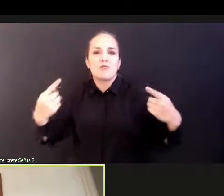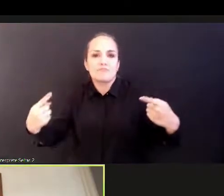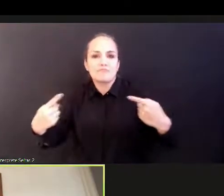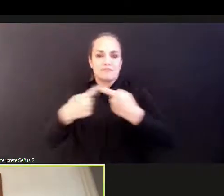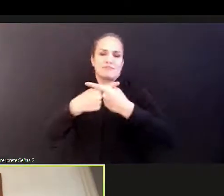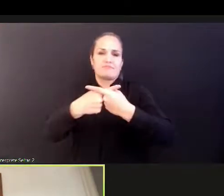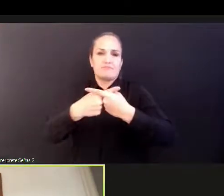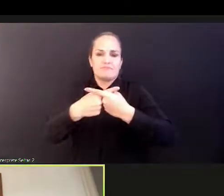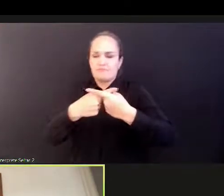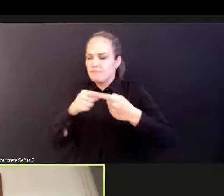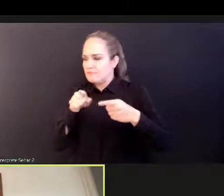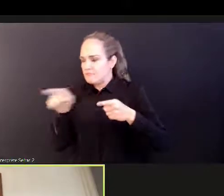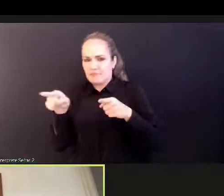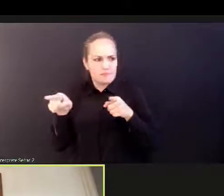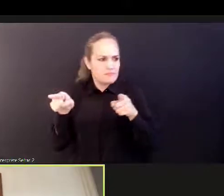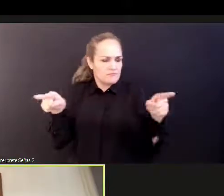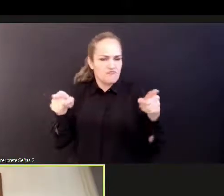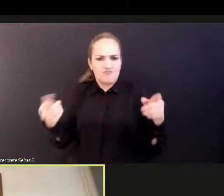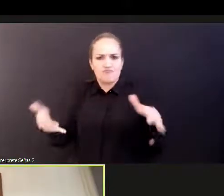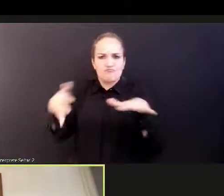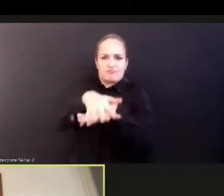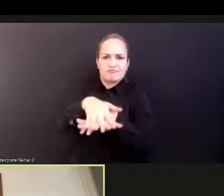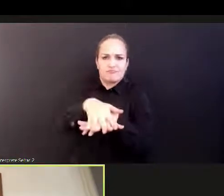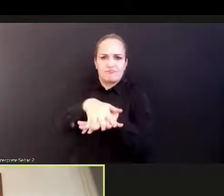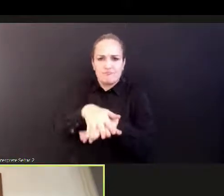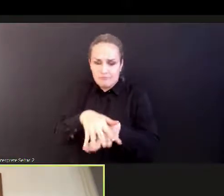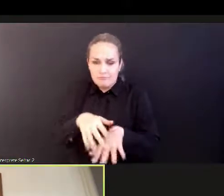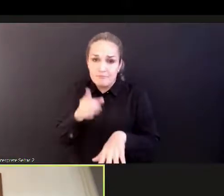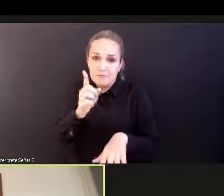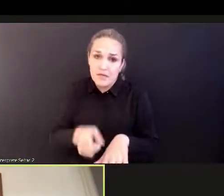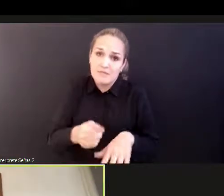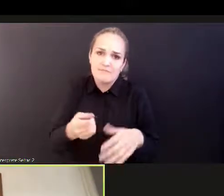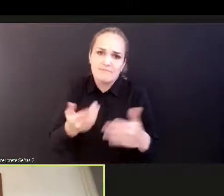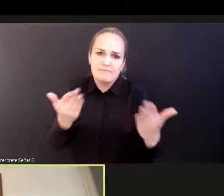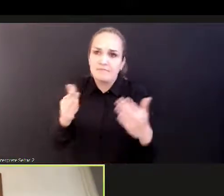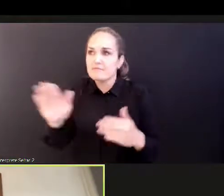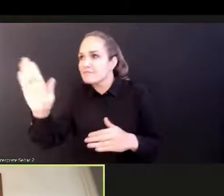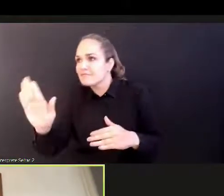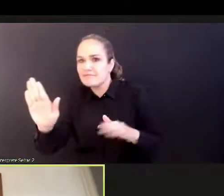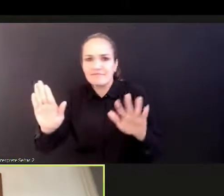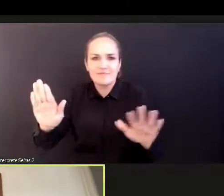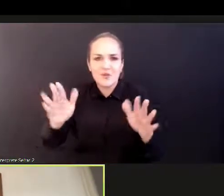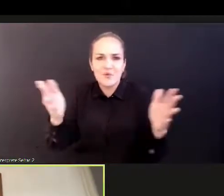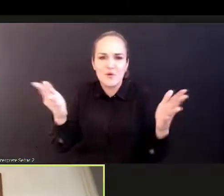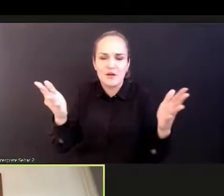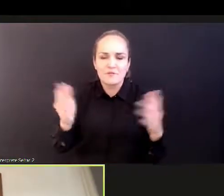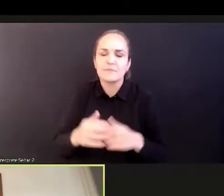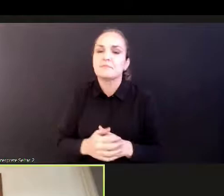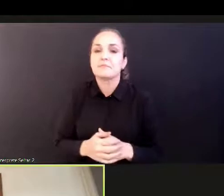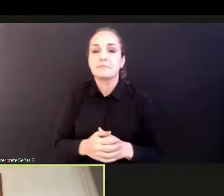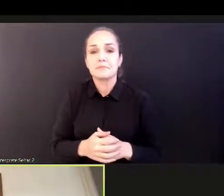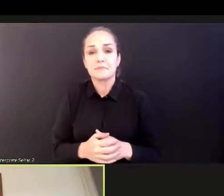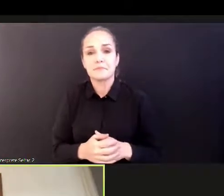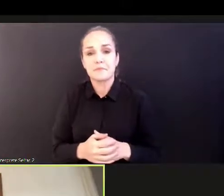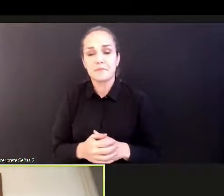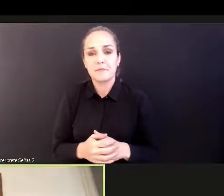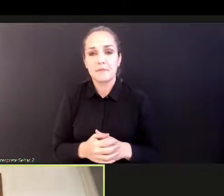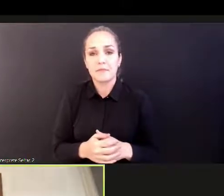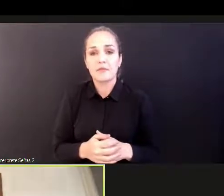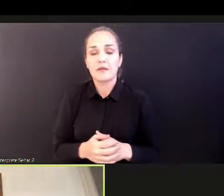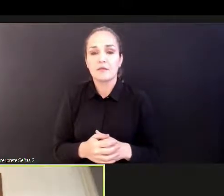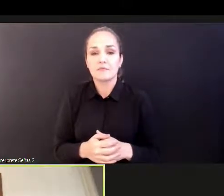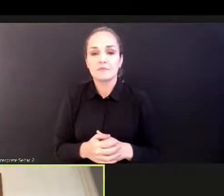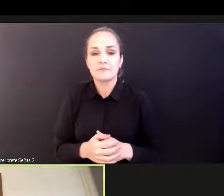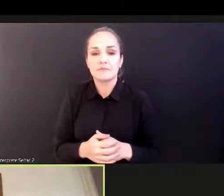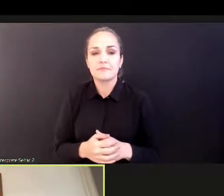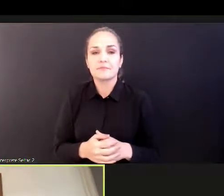any region. I think another area is, we always talked in the context of IT-enabled services, we always talked about modal interlinkages.